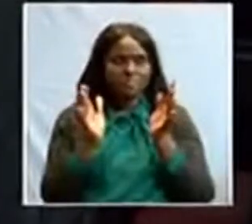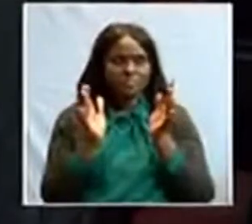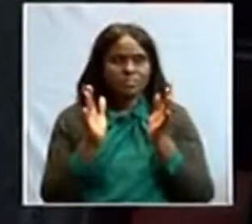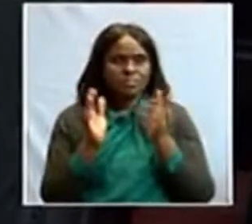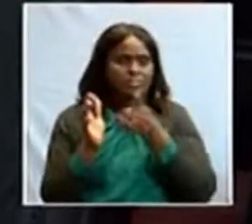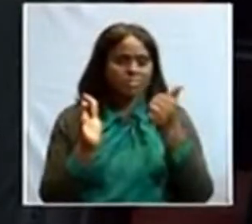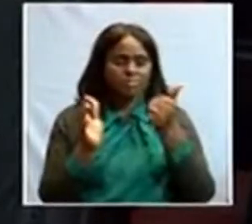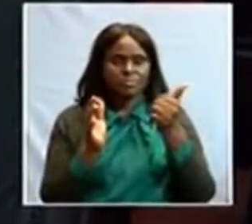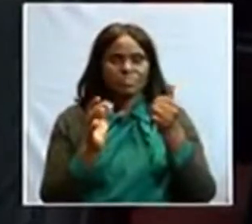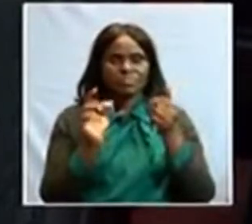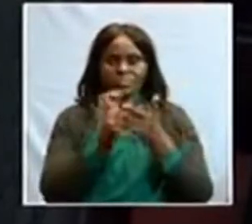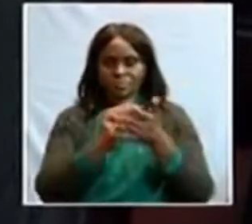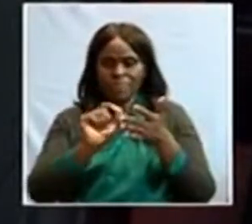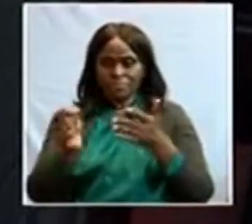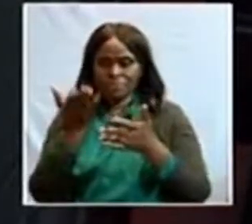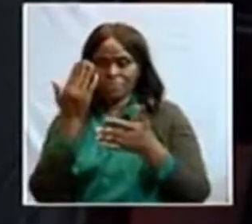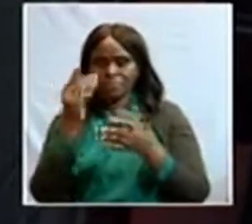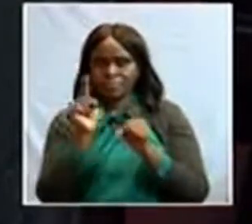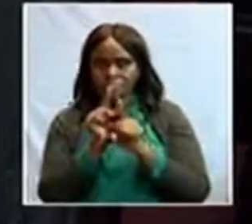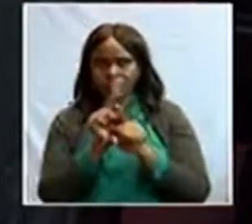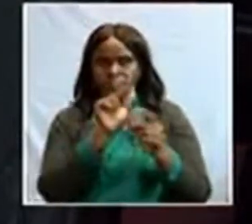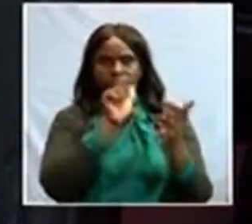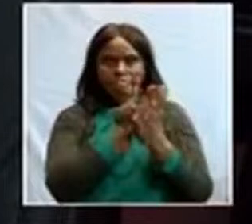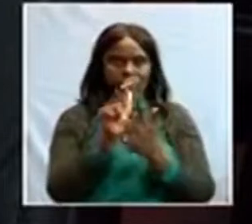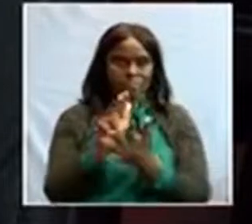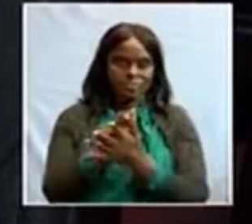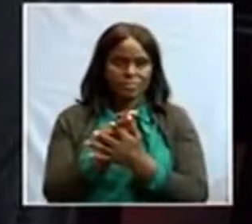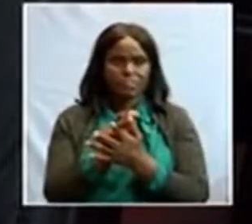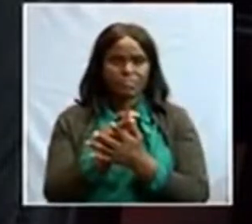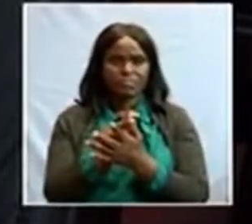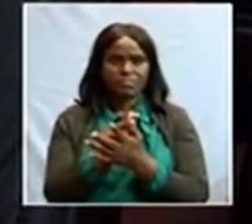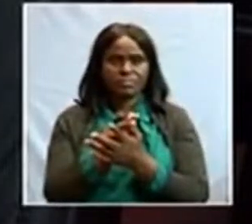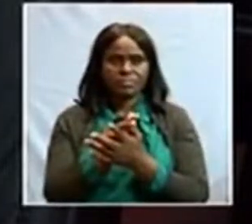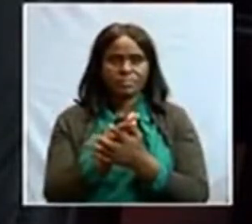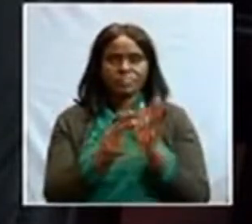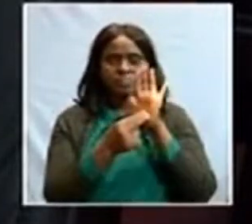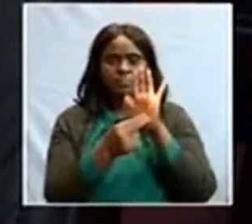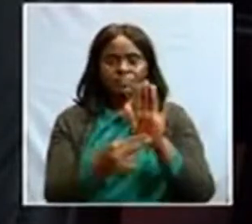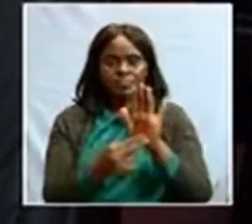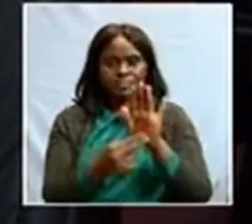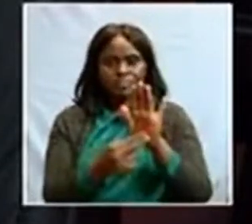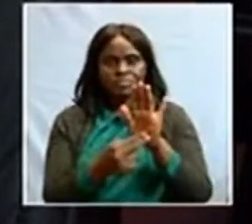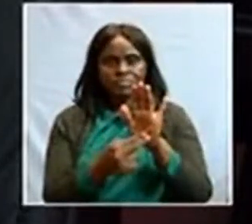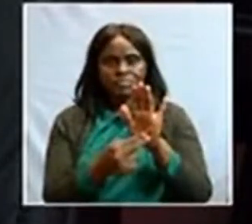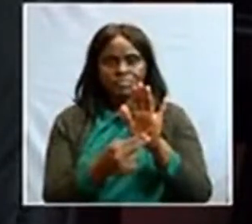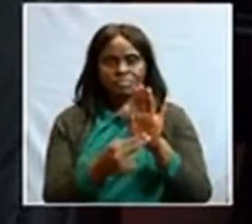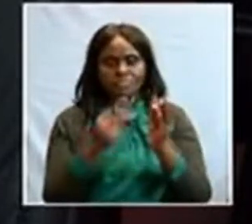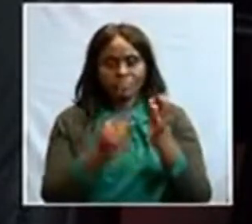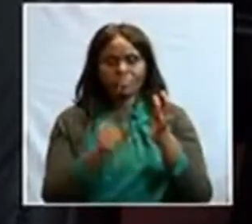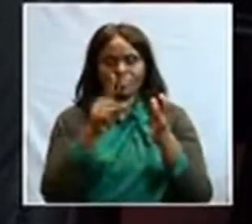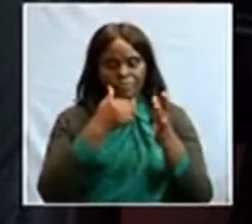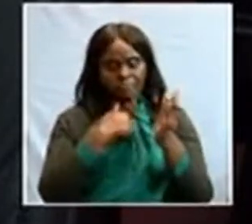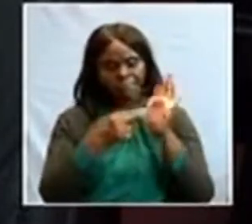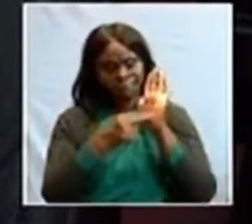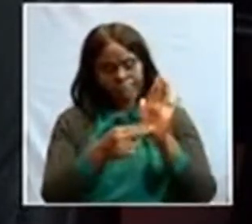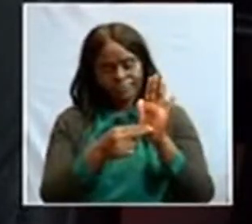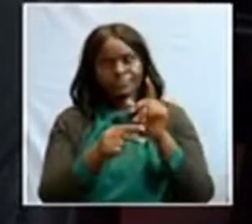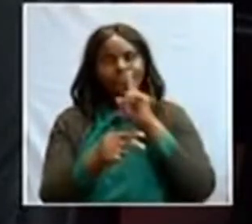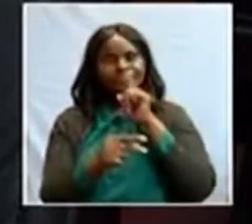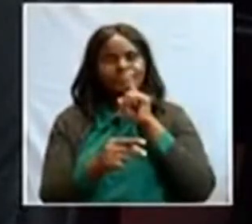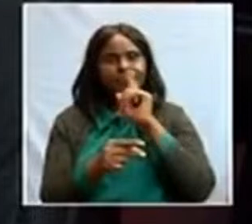any form of write-up and signatures to show that whatever you have tabled is